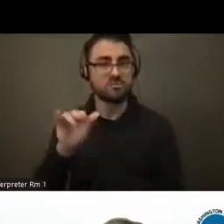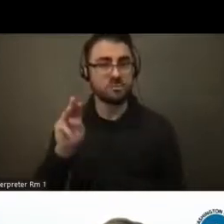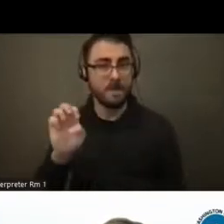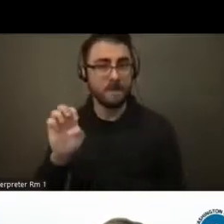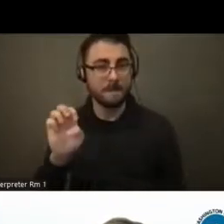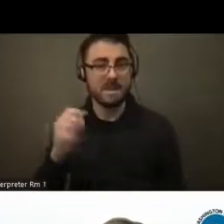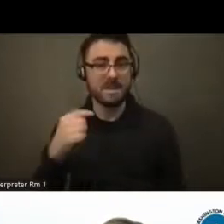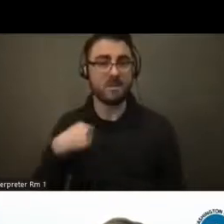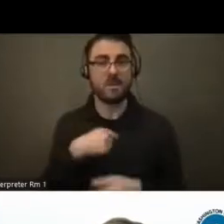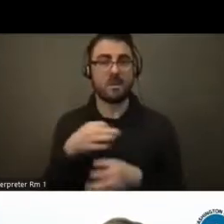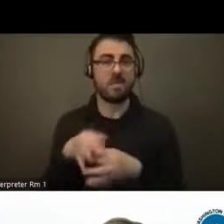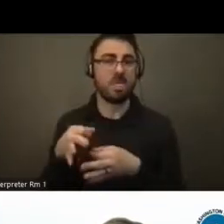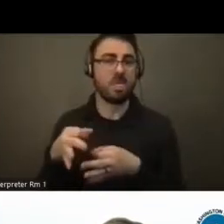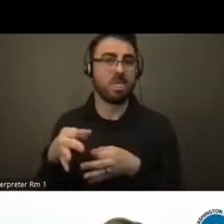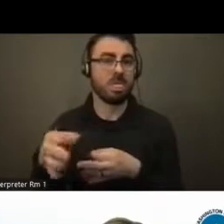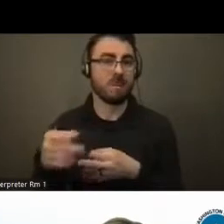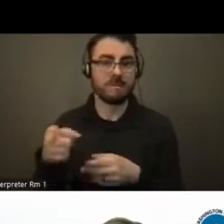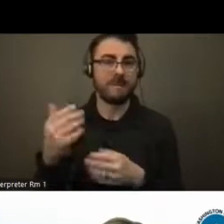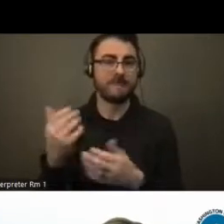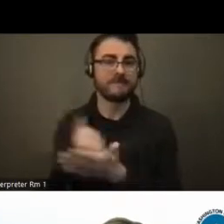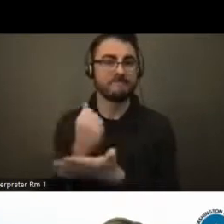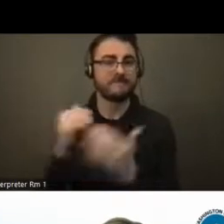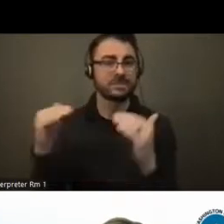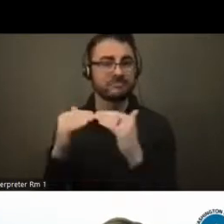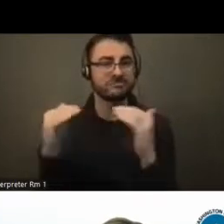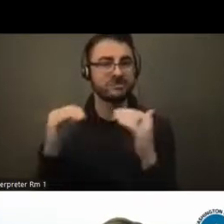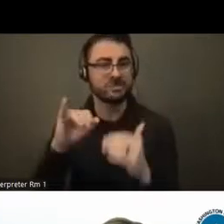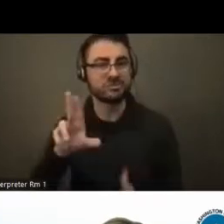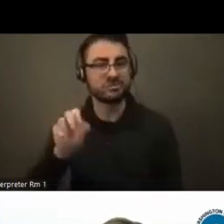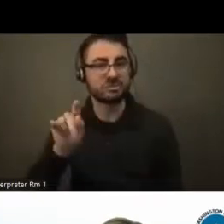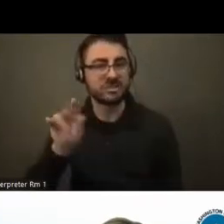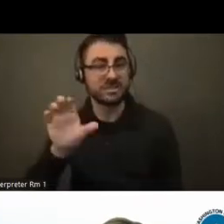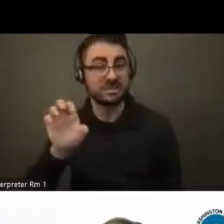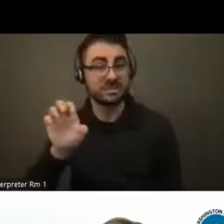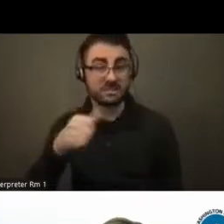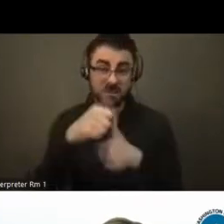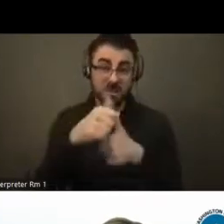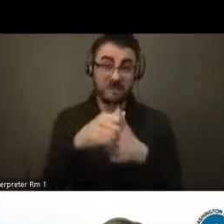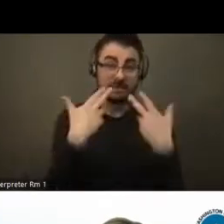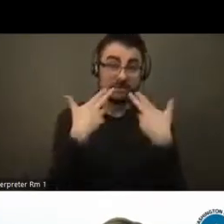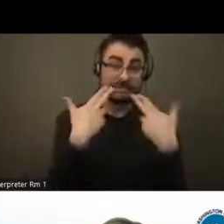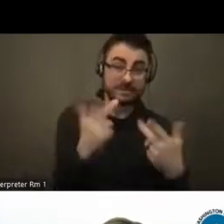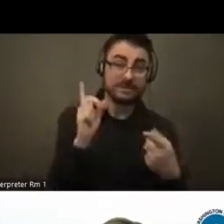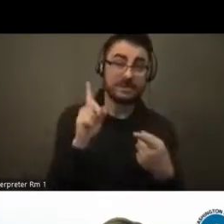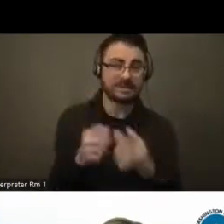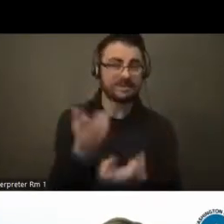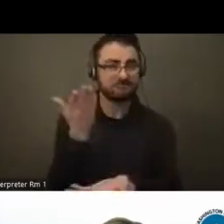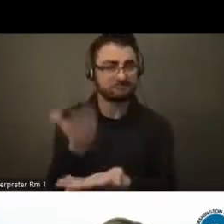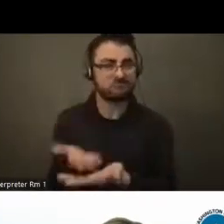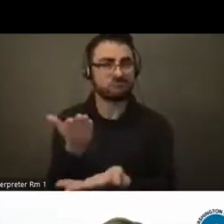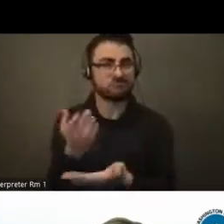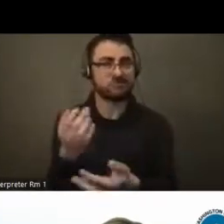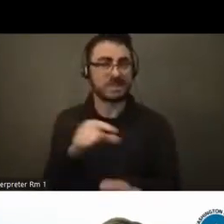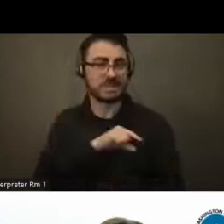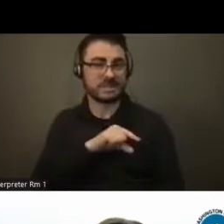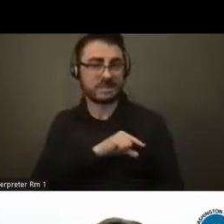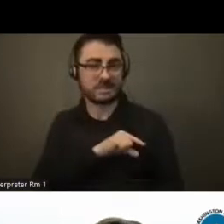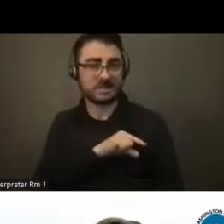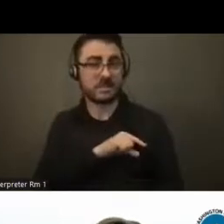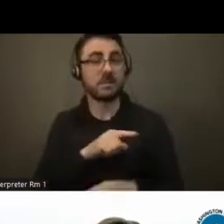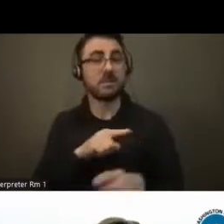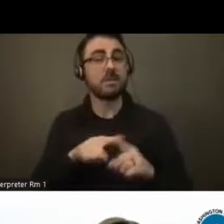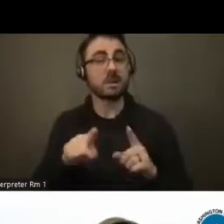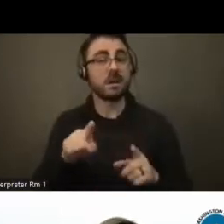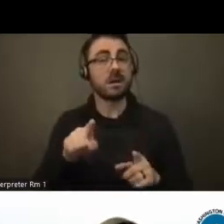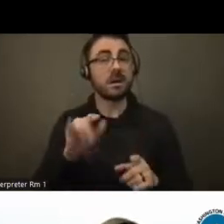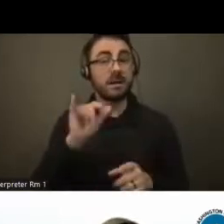their justice, right? Remember, innocent until proven guilty. But if it takes us a long time to get